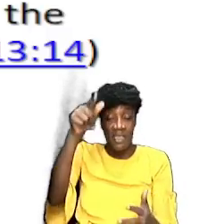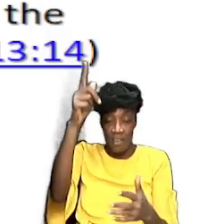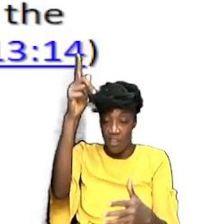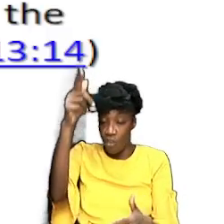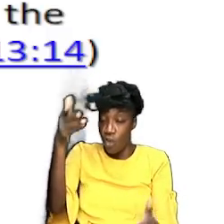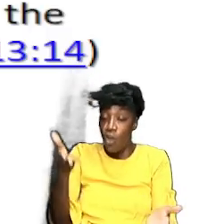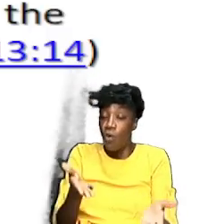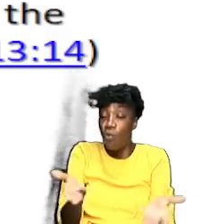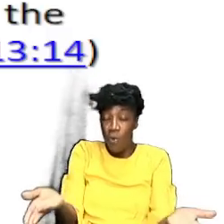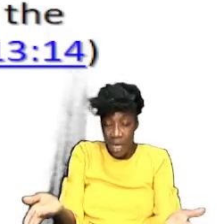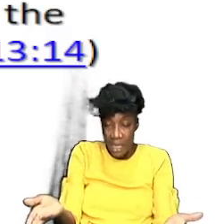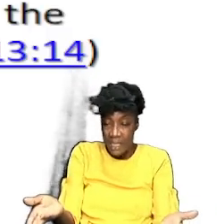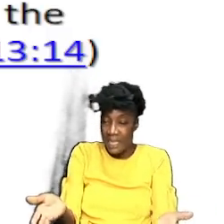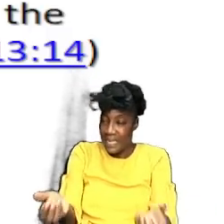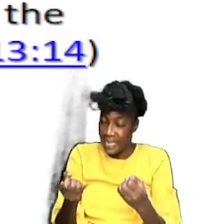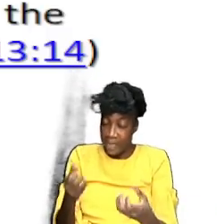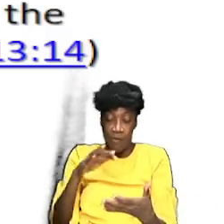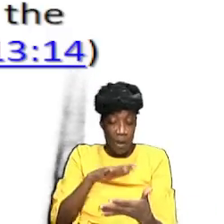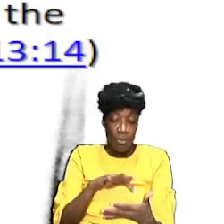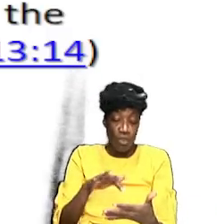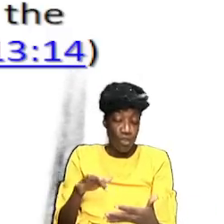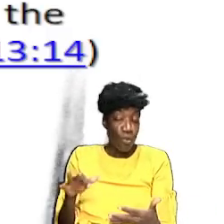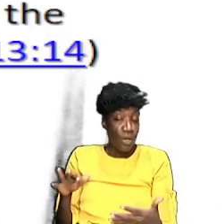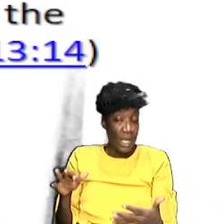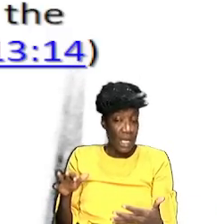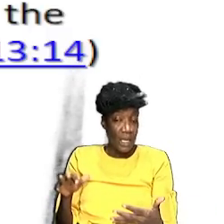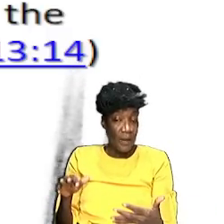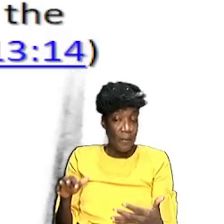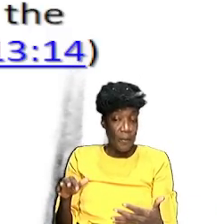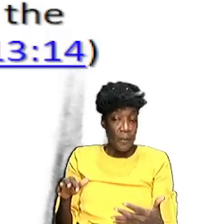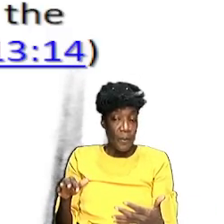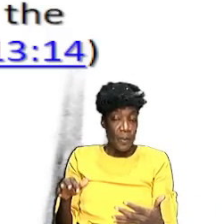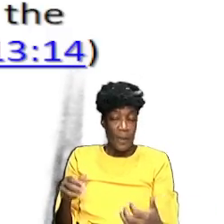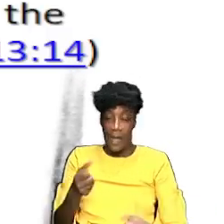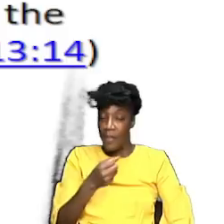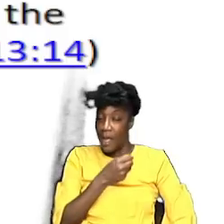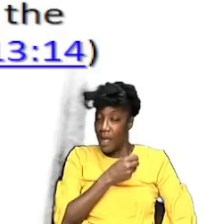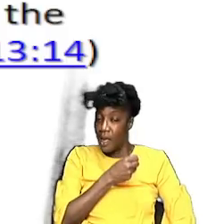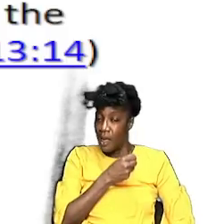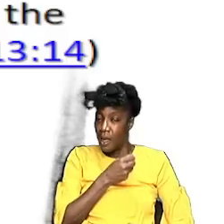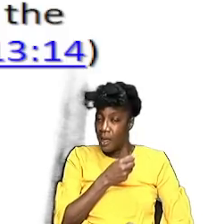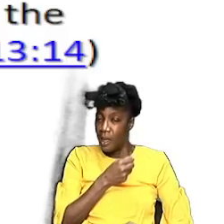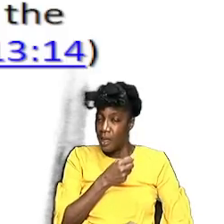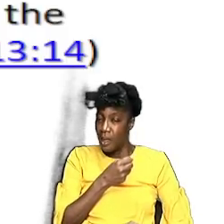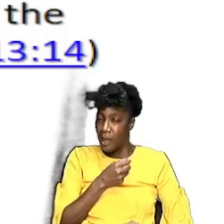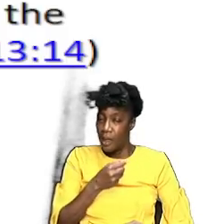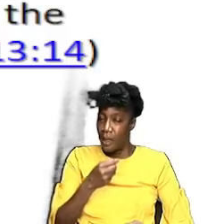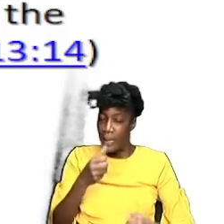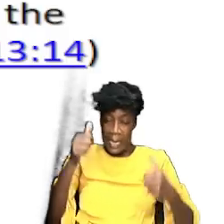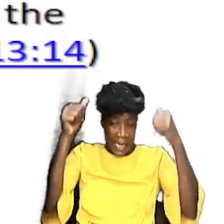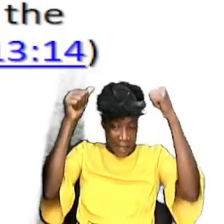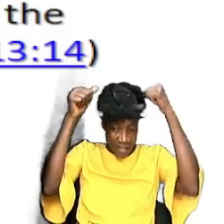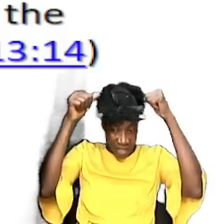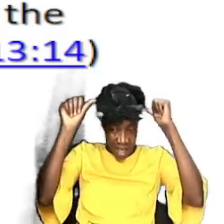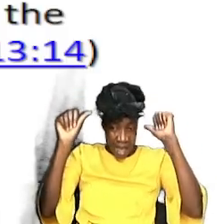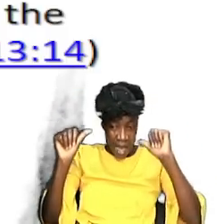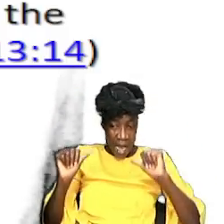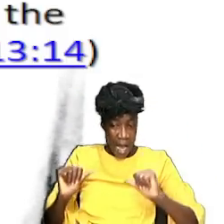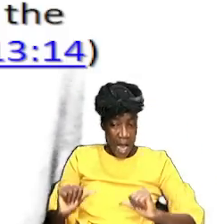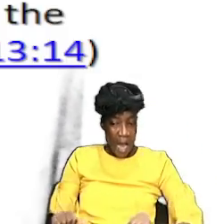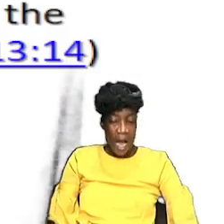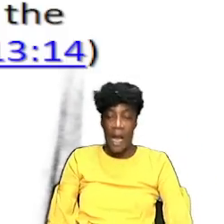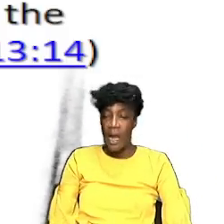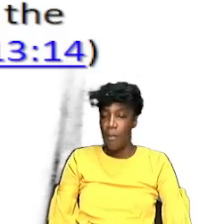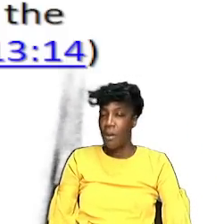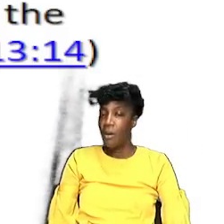from studying or looking briefly today at the armor of God. What exactly are the things that he wants us to